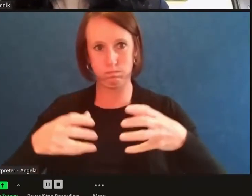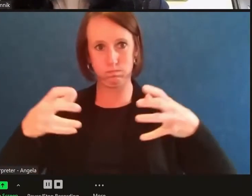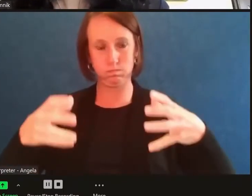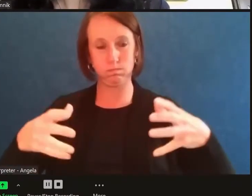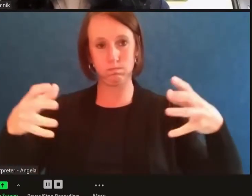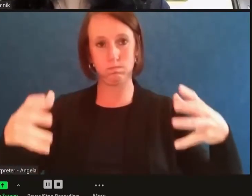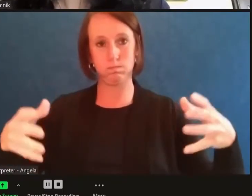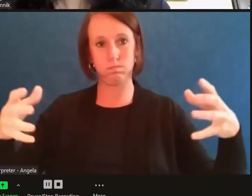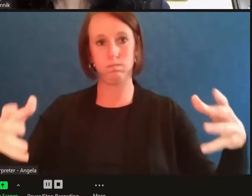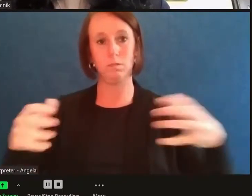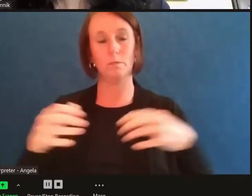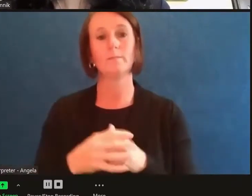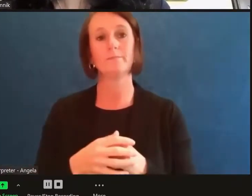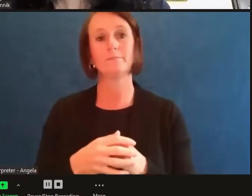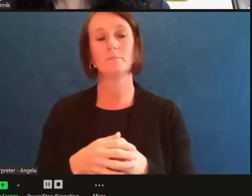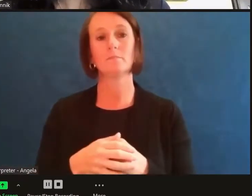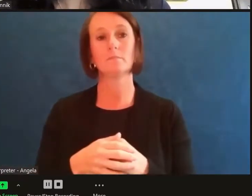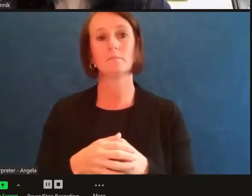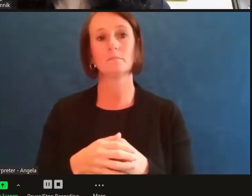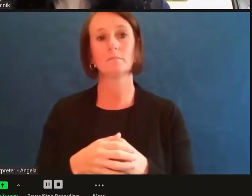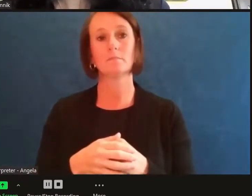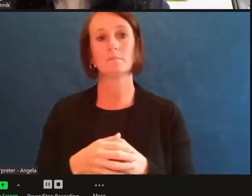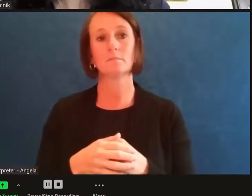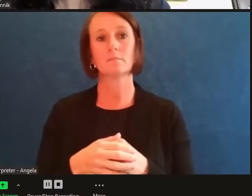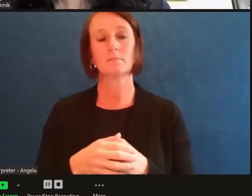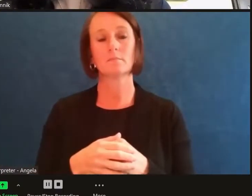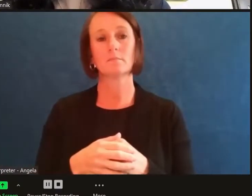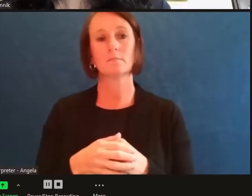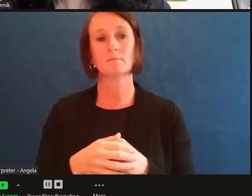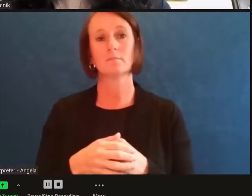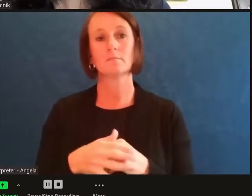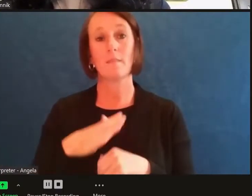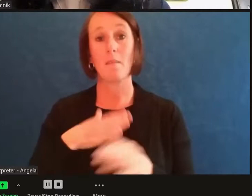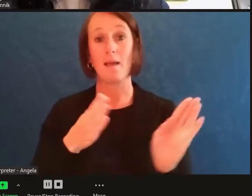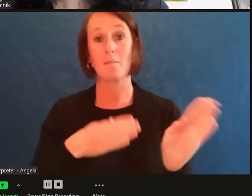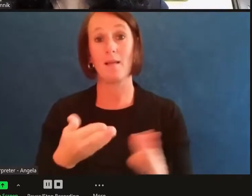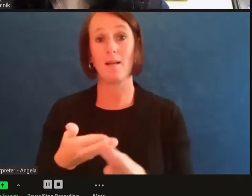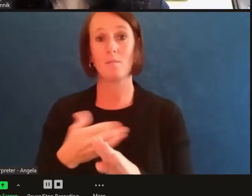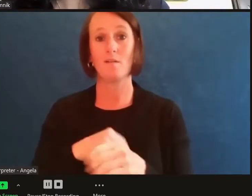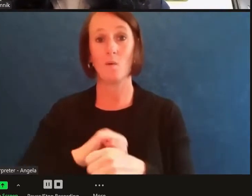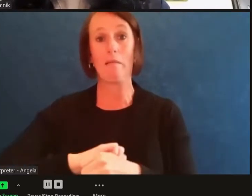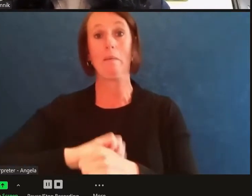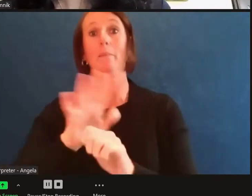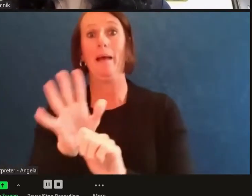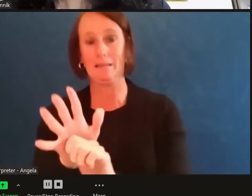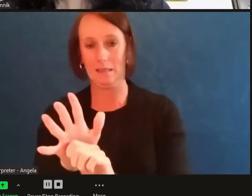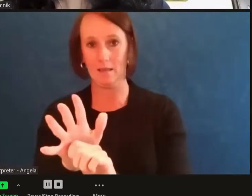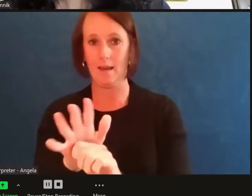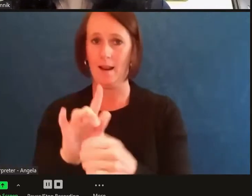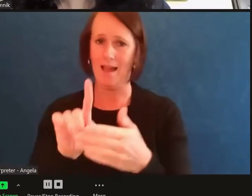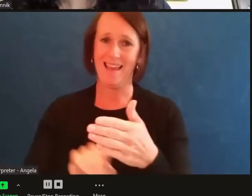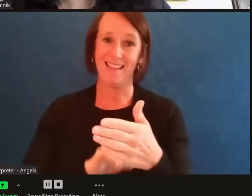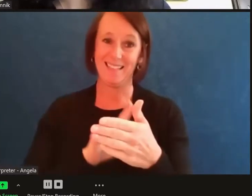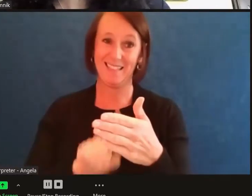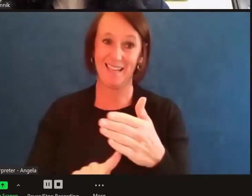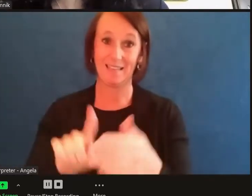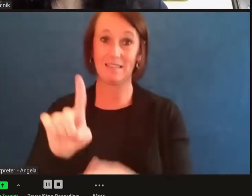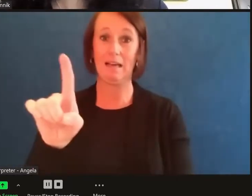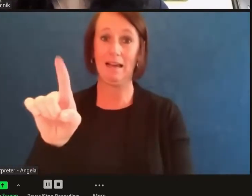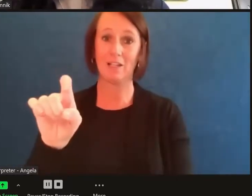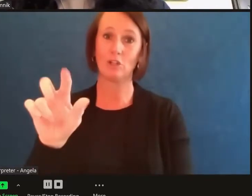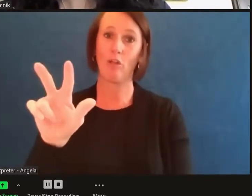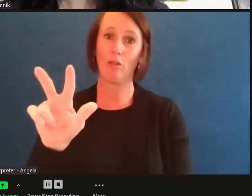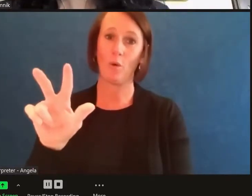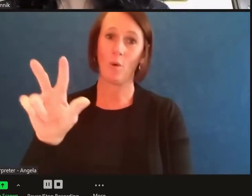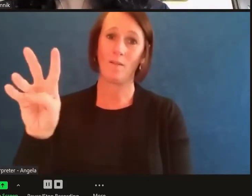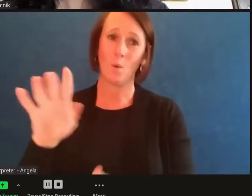As I said, I wish I could be there. My plan before the pandemic hit, and I had to cancel 134 school presentations